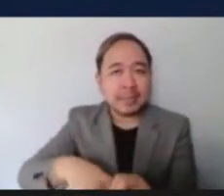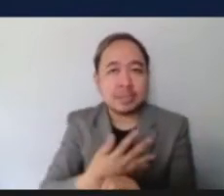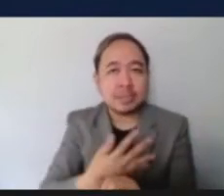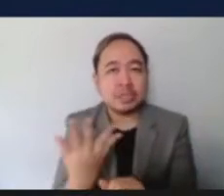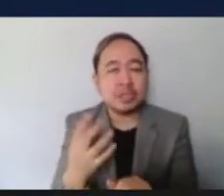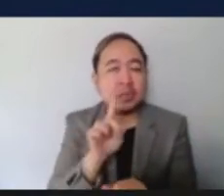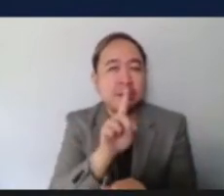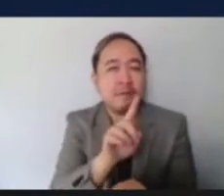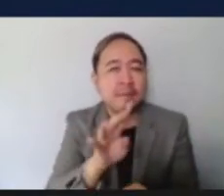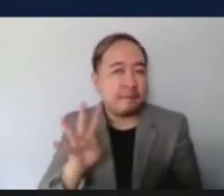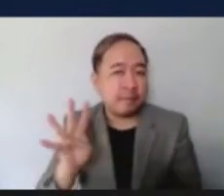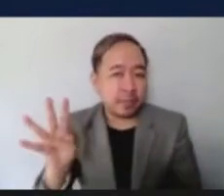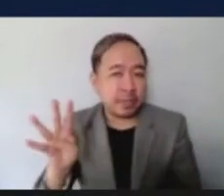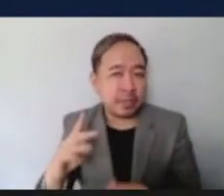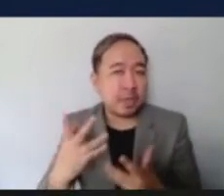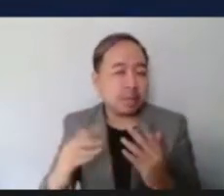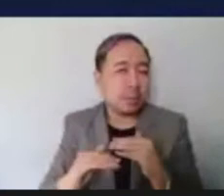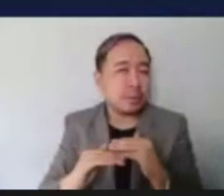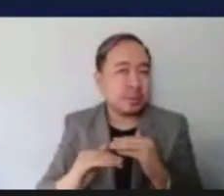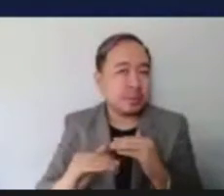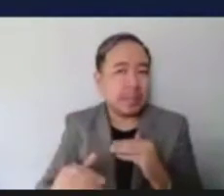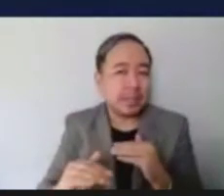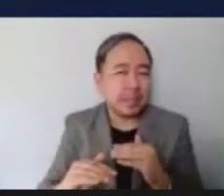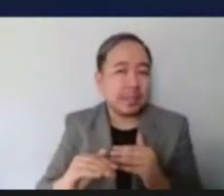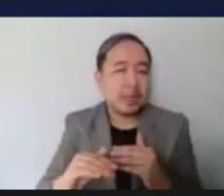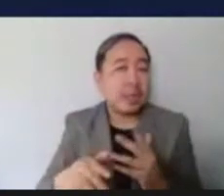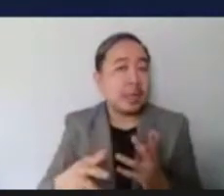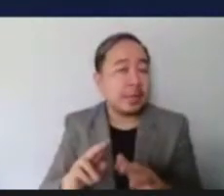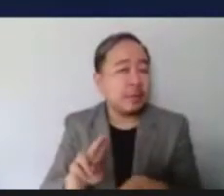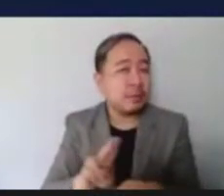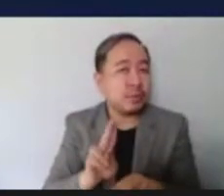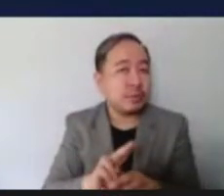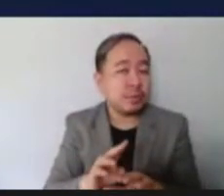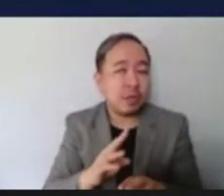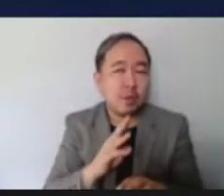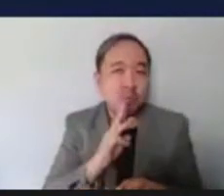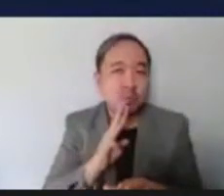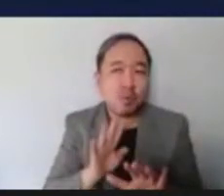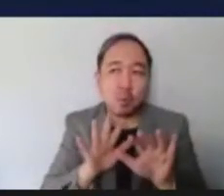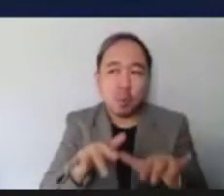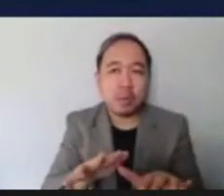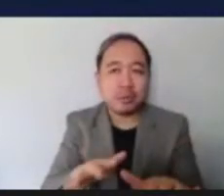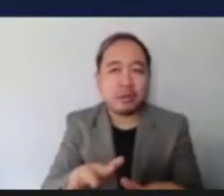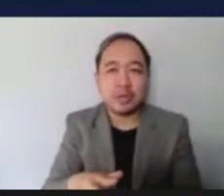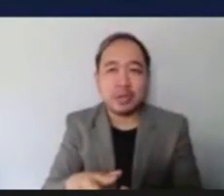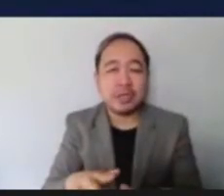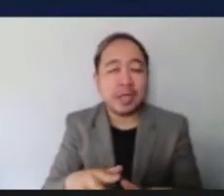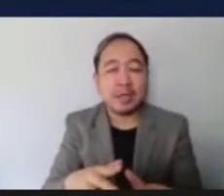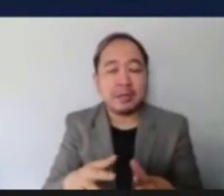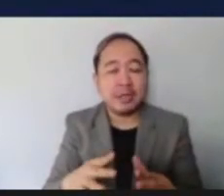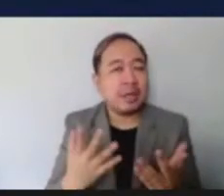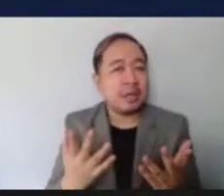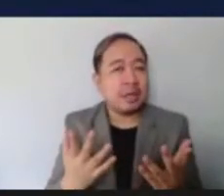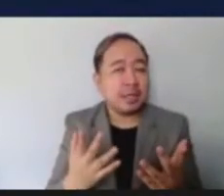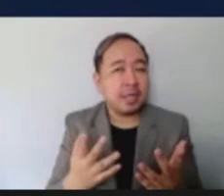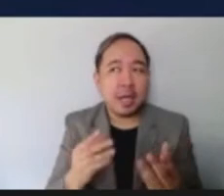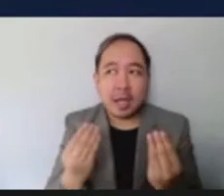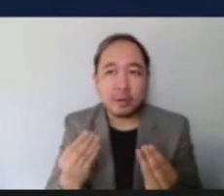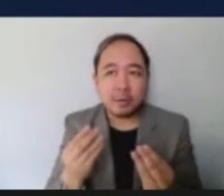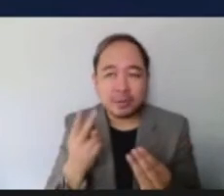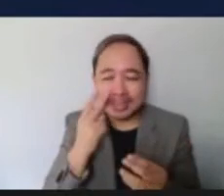on conserving and sustainably useful the word question says and Marine Resources by